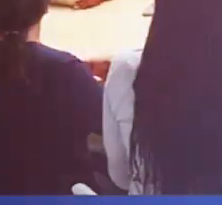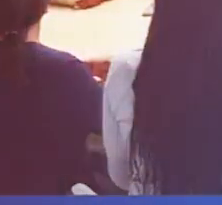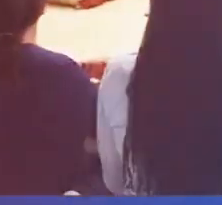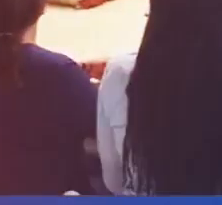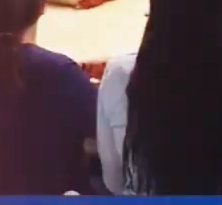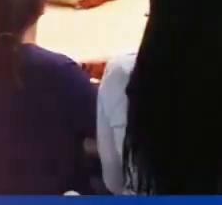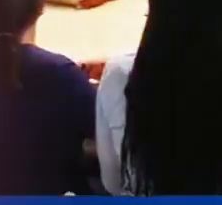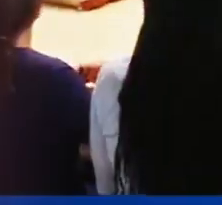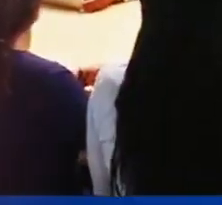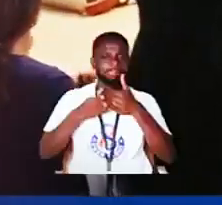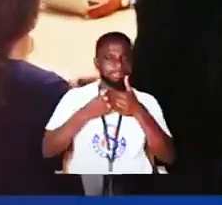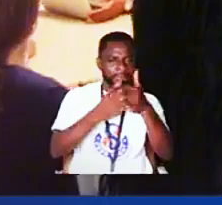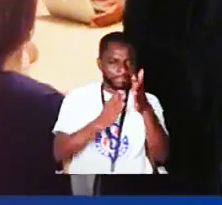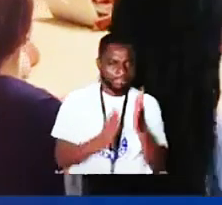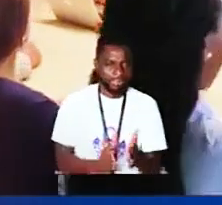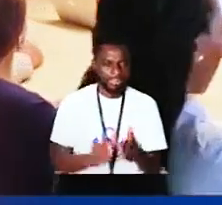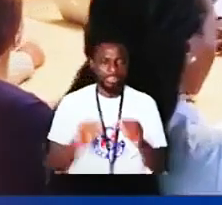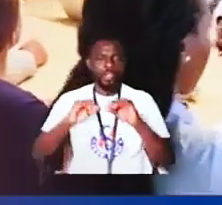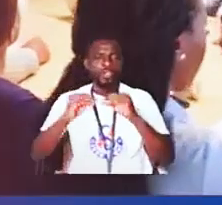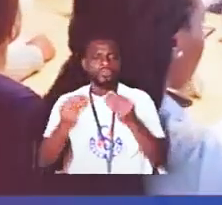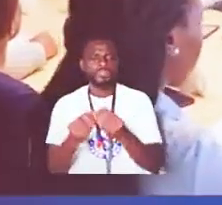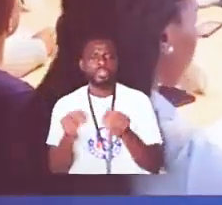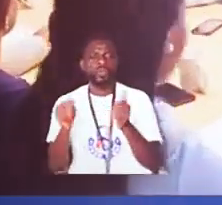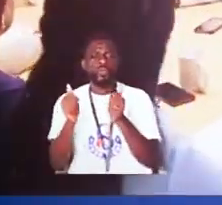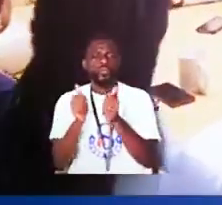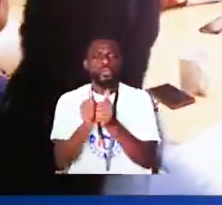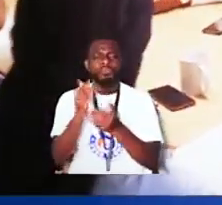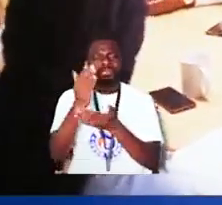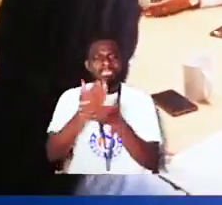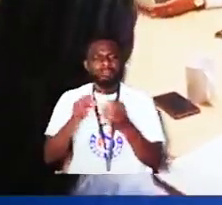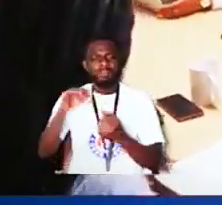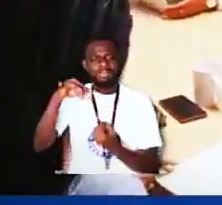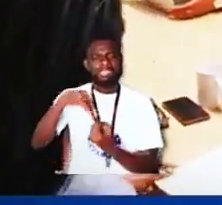officials with a certain kind of mentality.